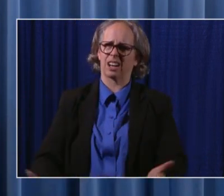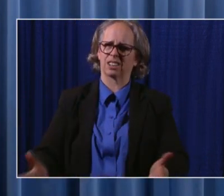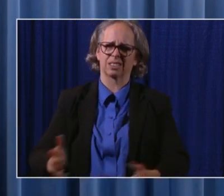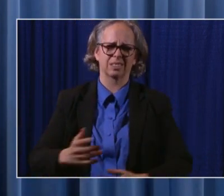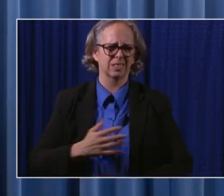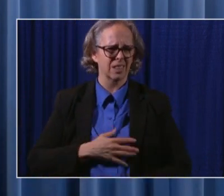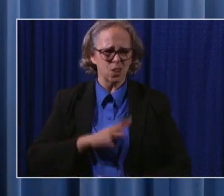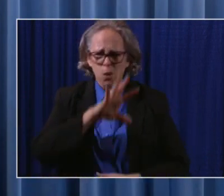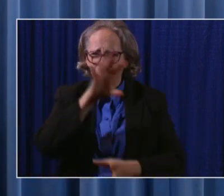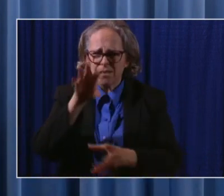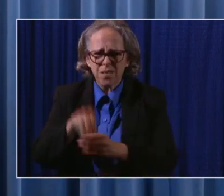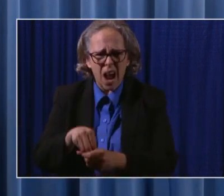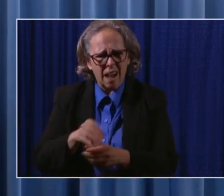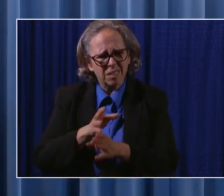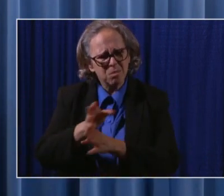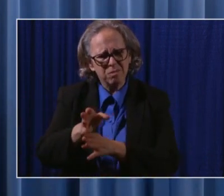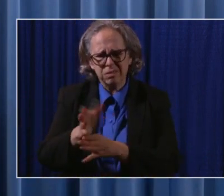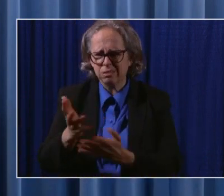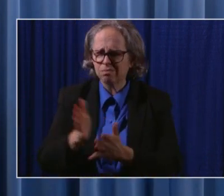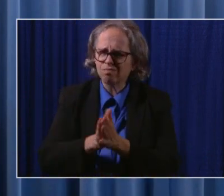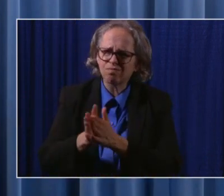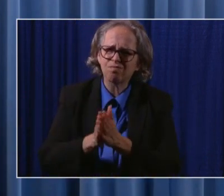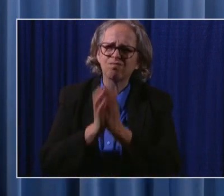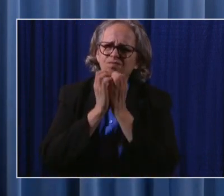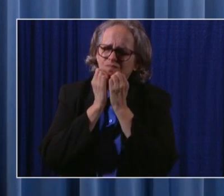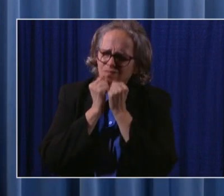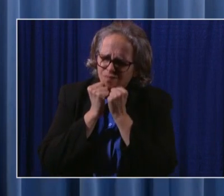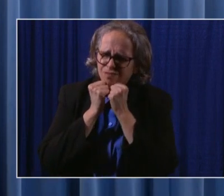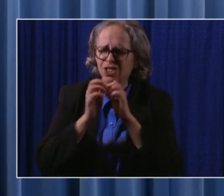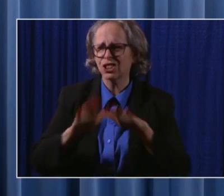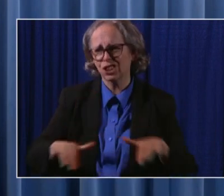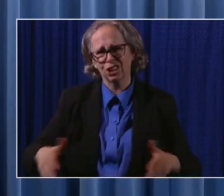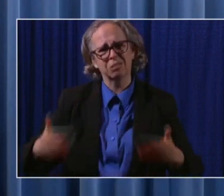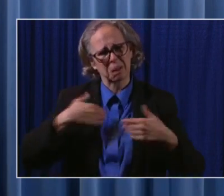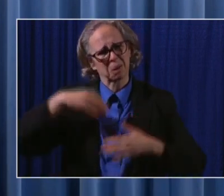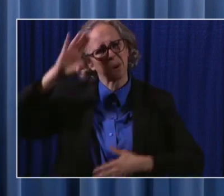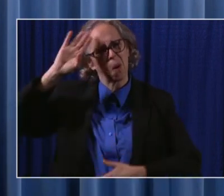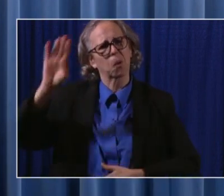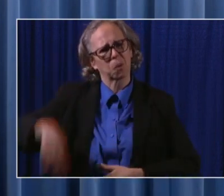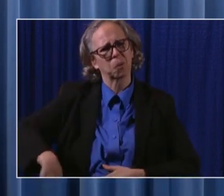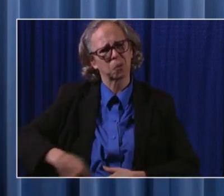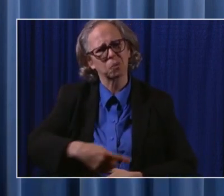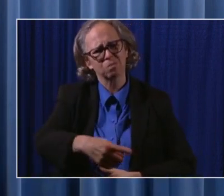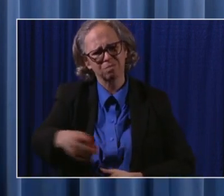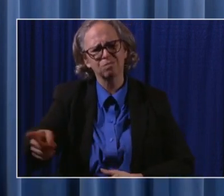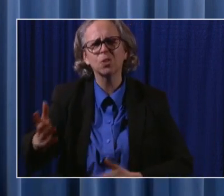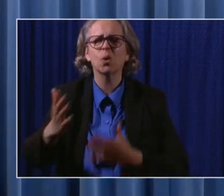and love for children, and we are very, very grateful for that.